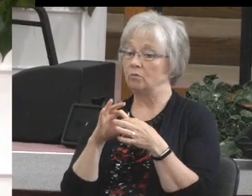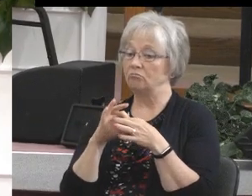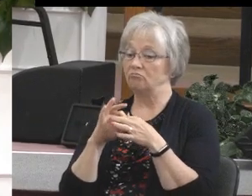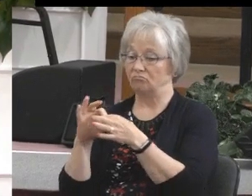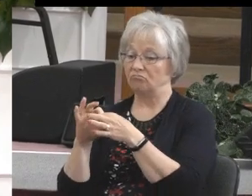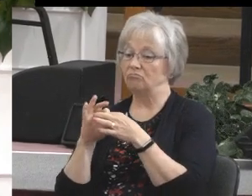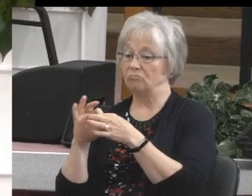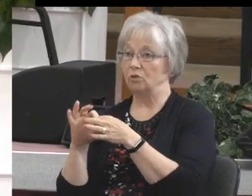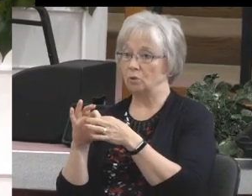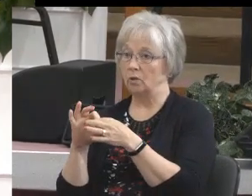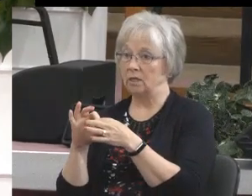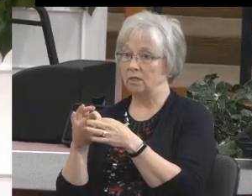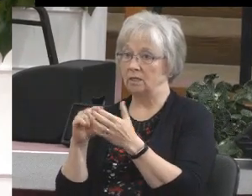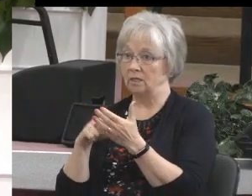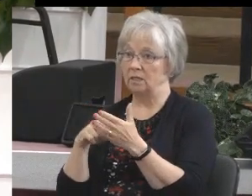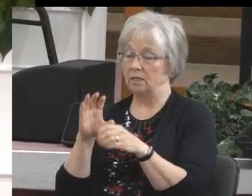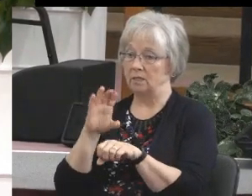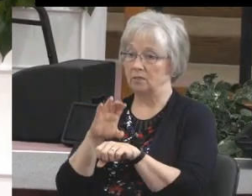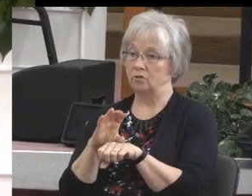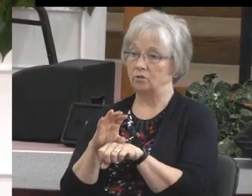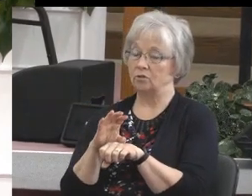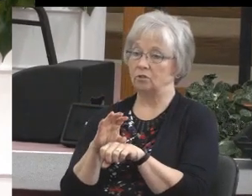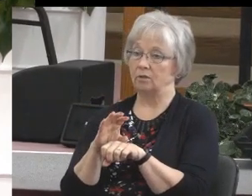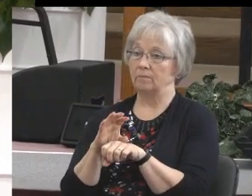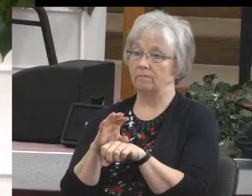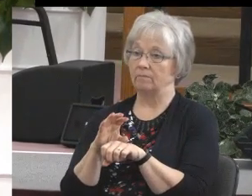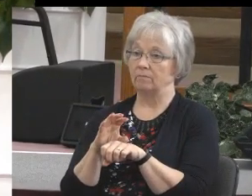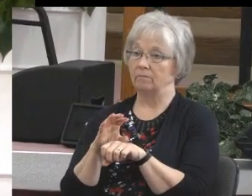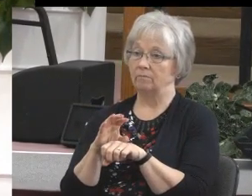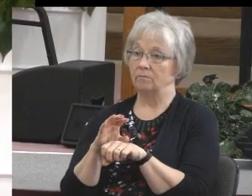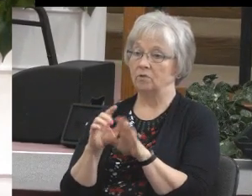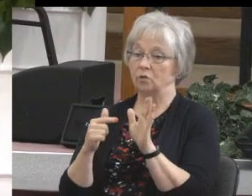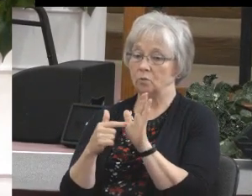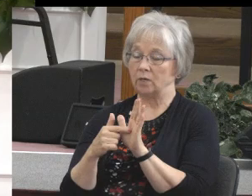here to help us win this community?